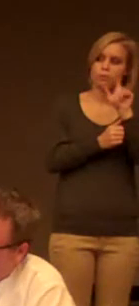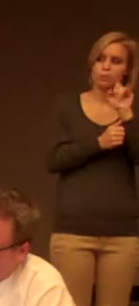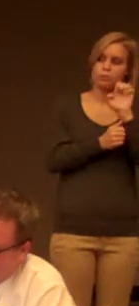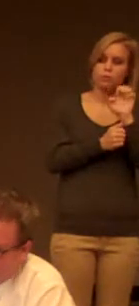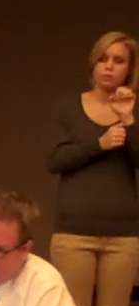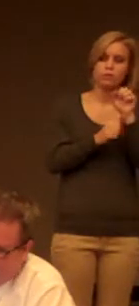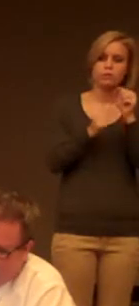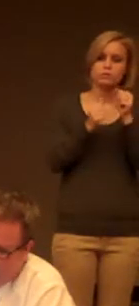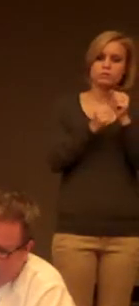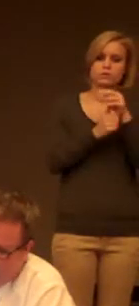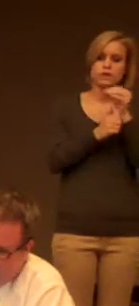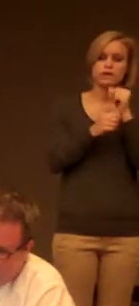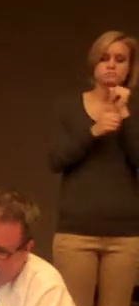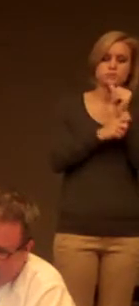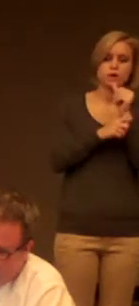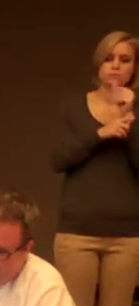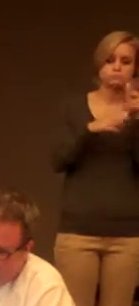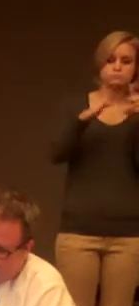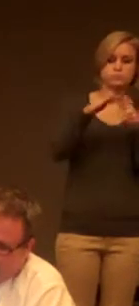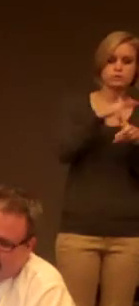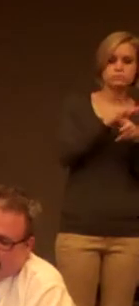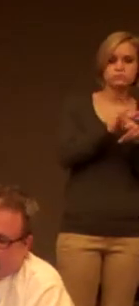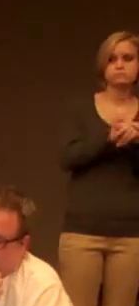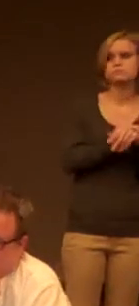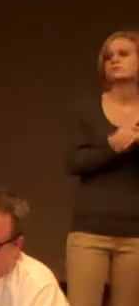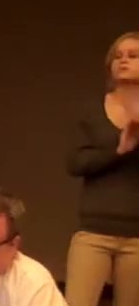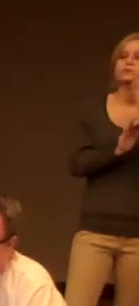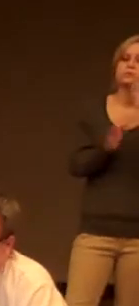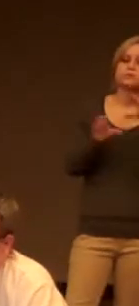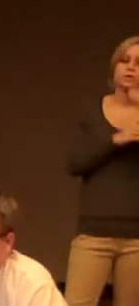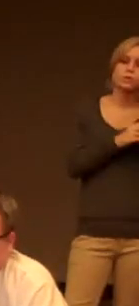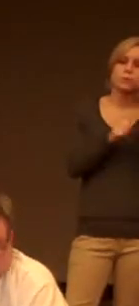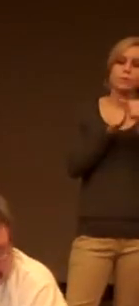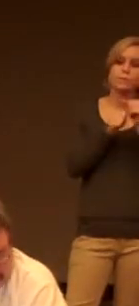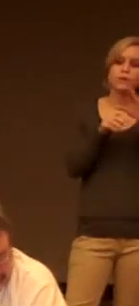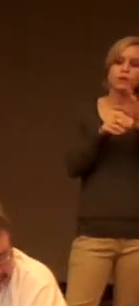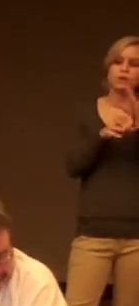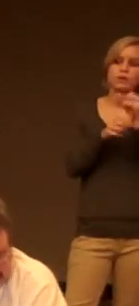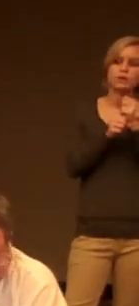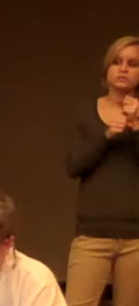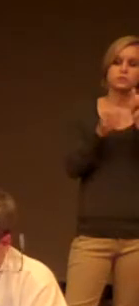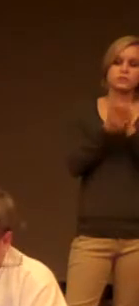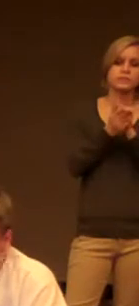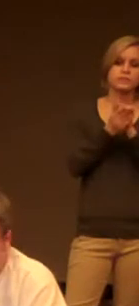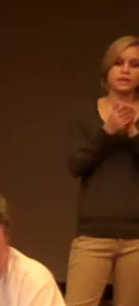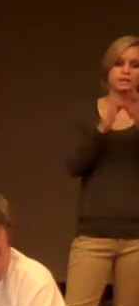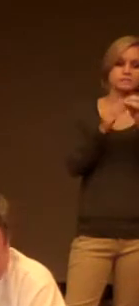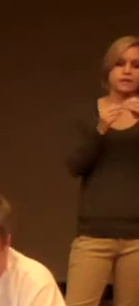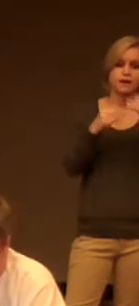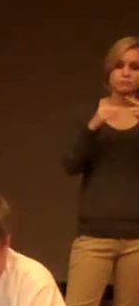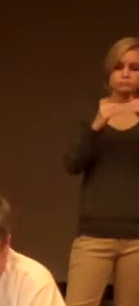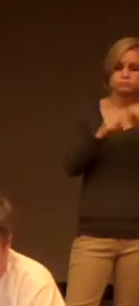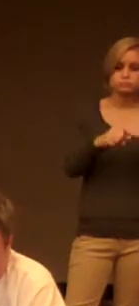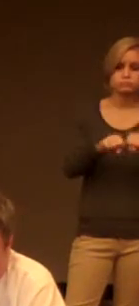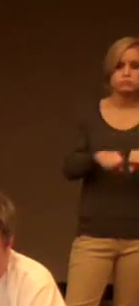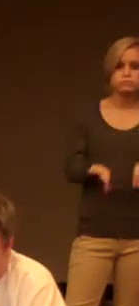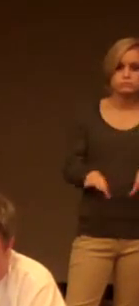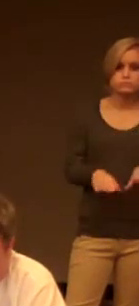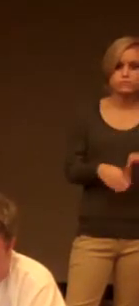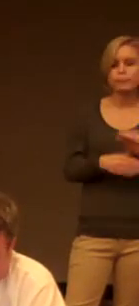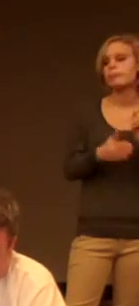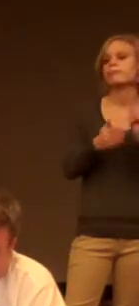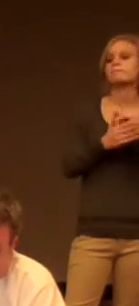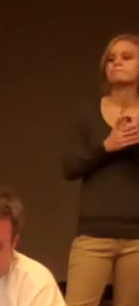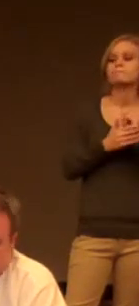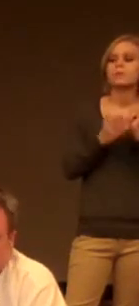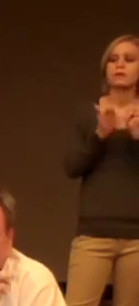don't know, do you remember when they tore that thing down? The destruction company was